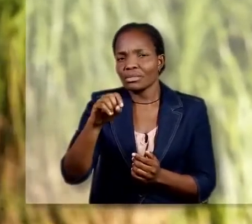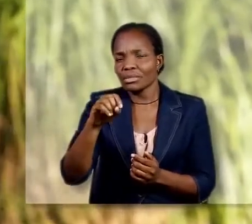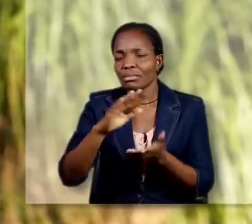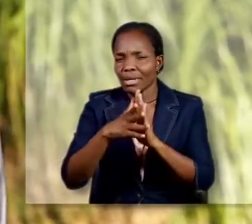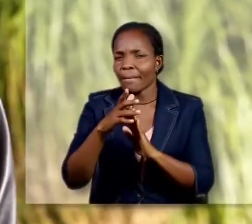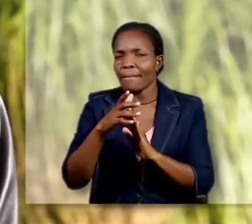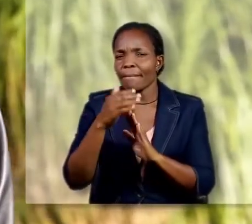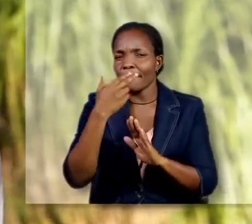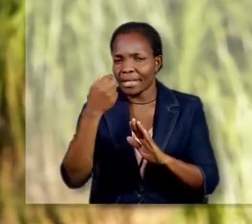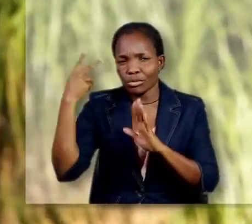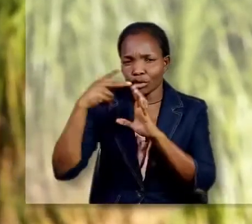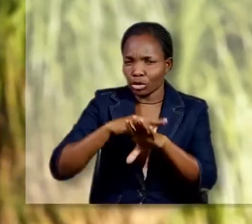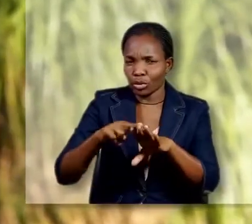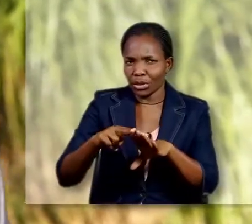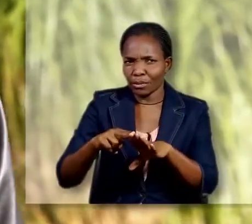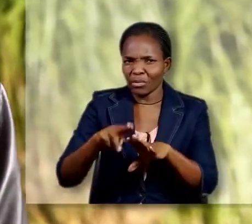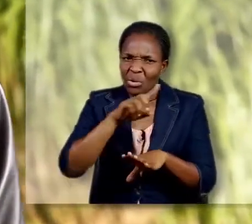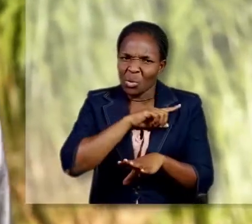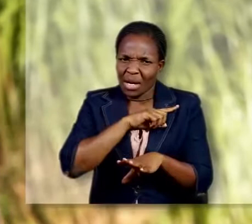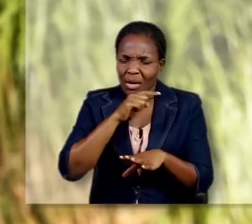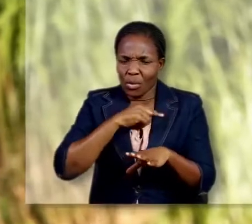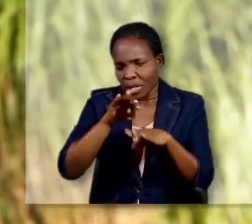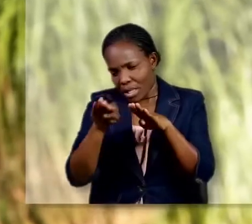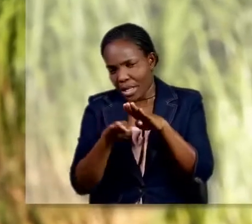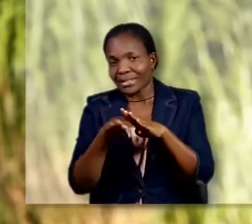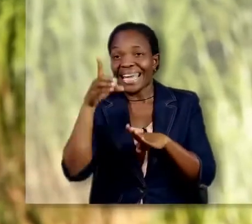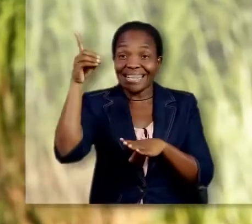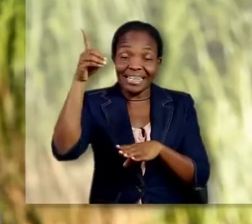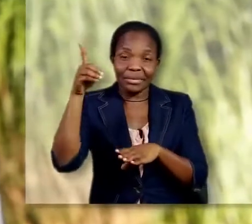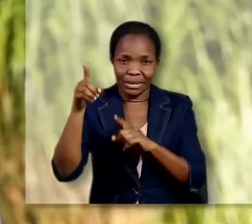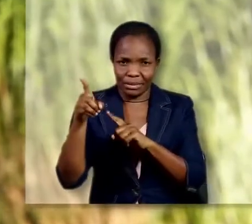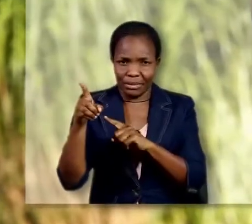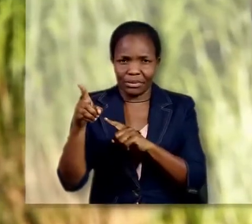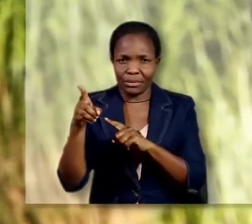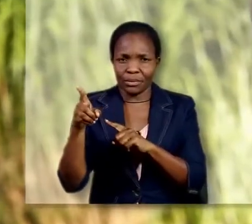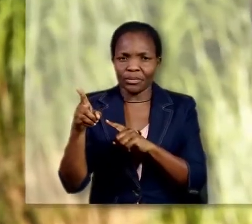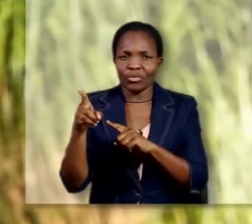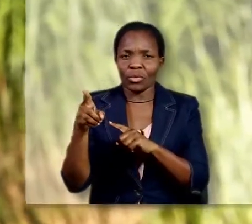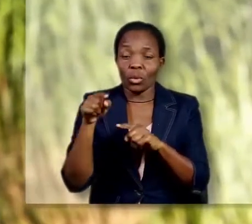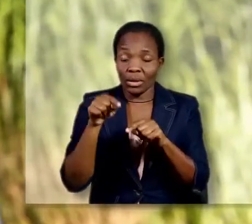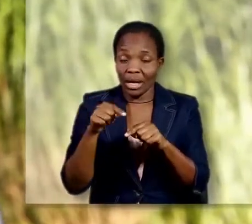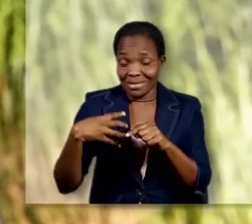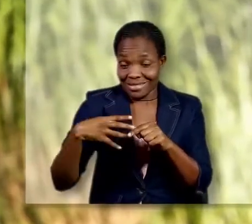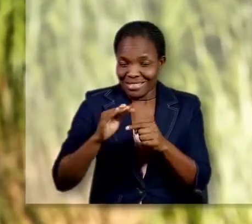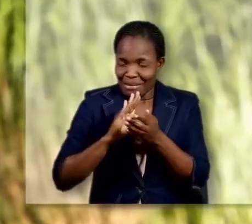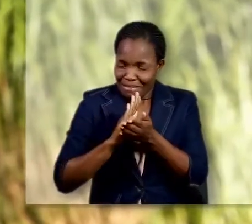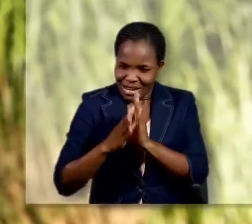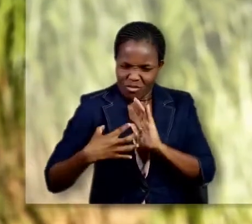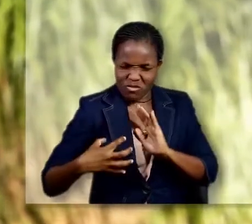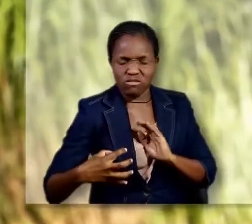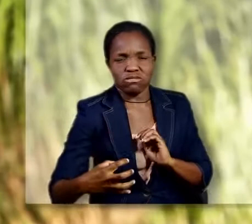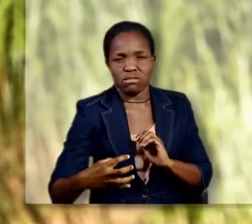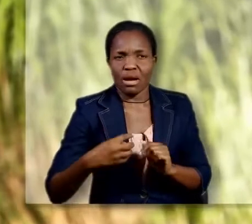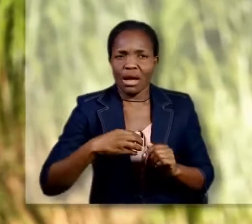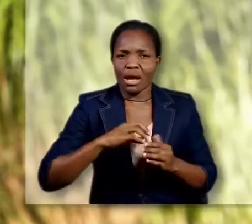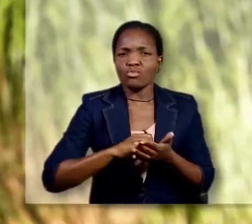Our country now is falling under democracy, whereby the rich will become more rich and the poor become